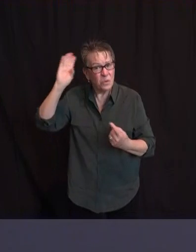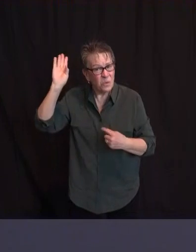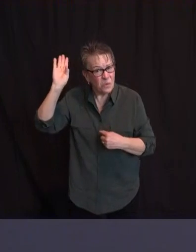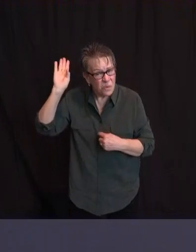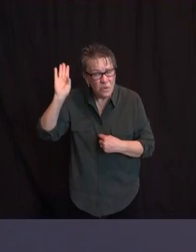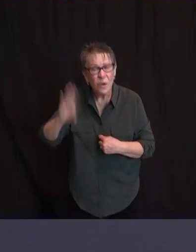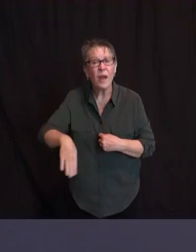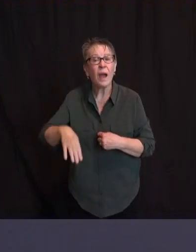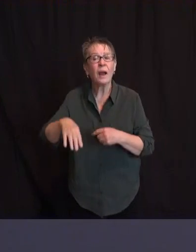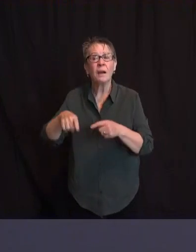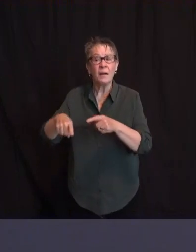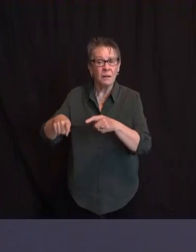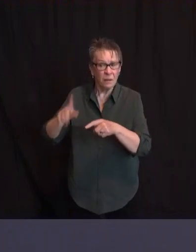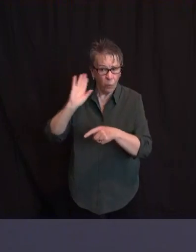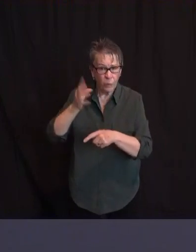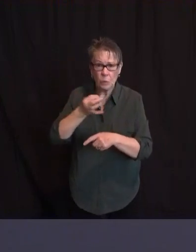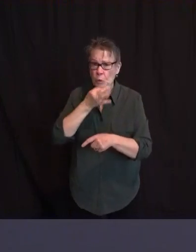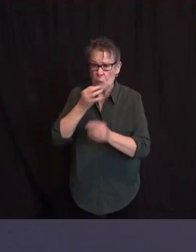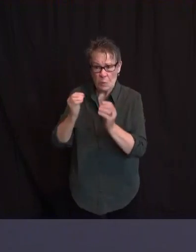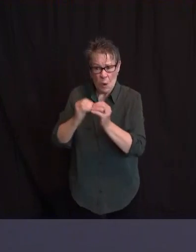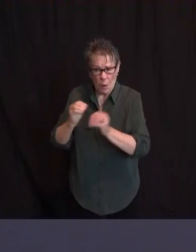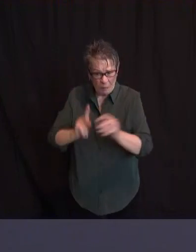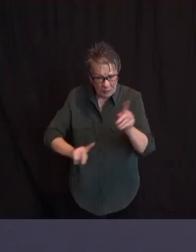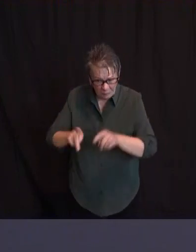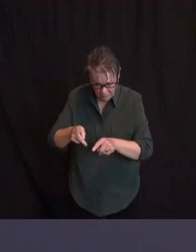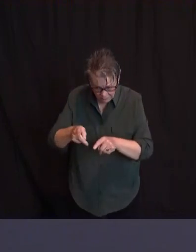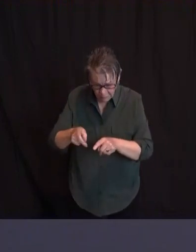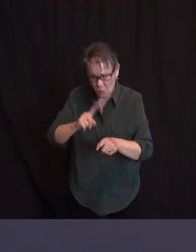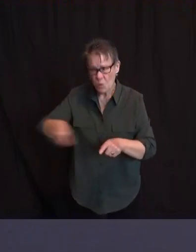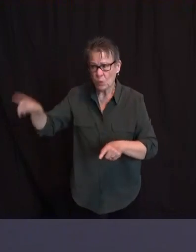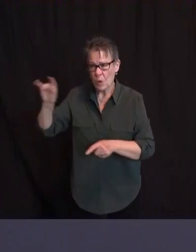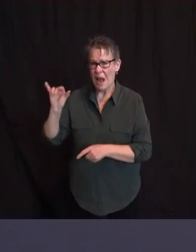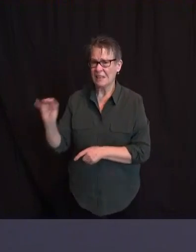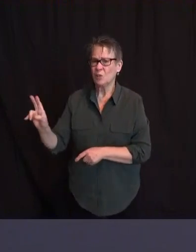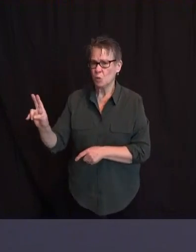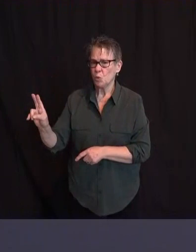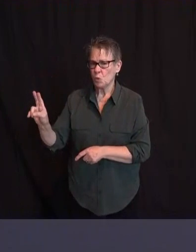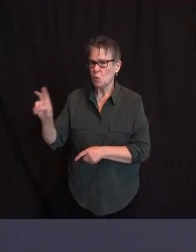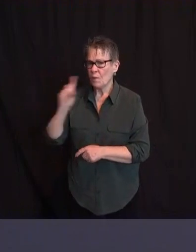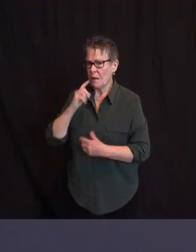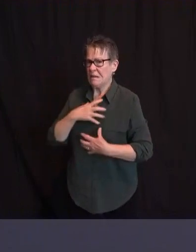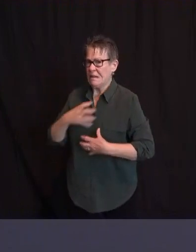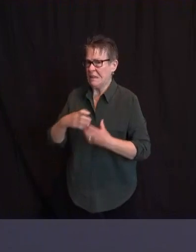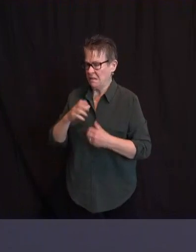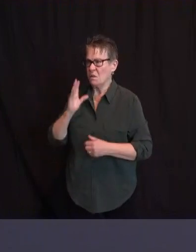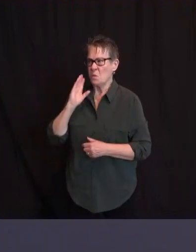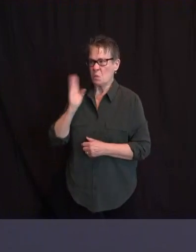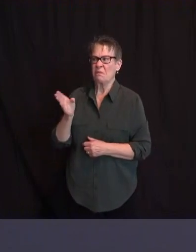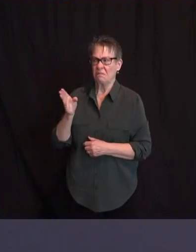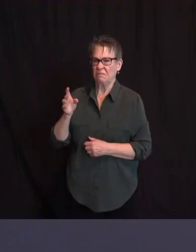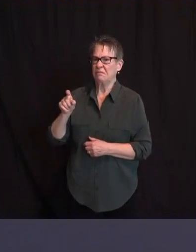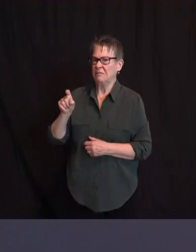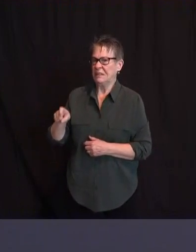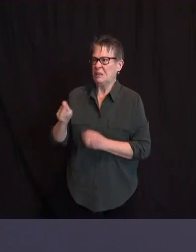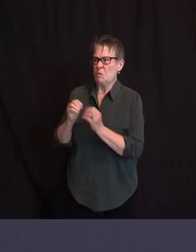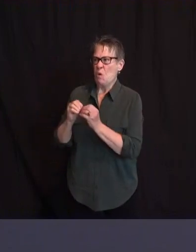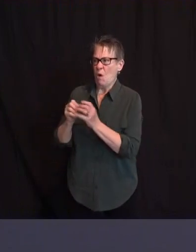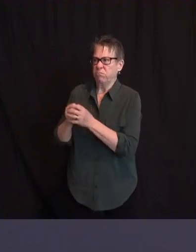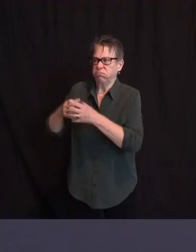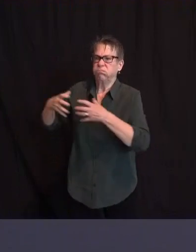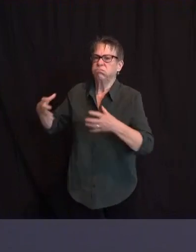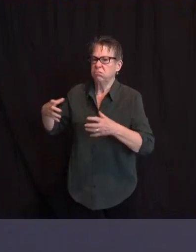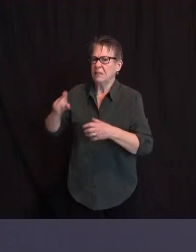more than 7,000 individuals hospitalized, however, if you look at that full number, about 22% are on